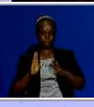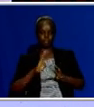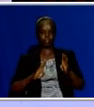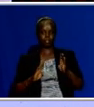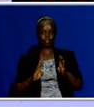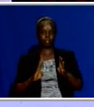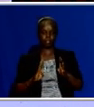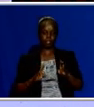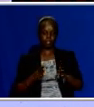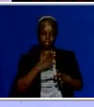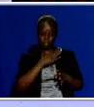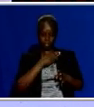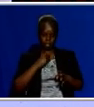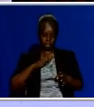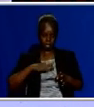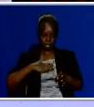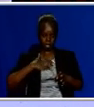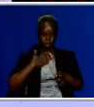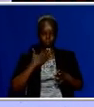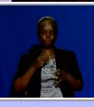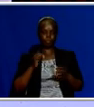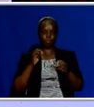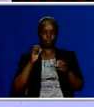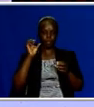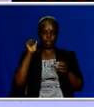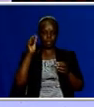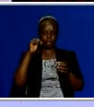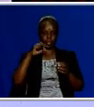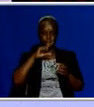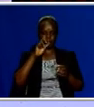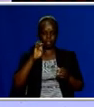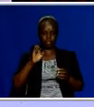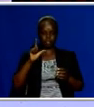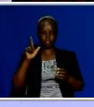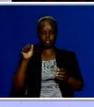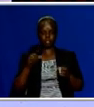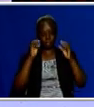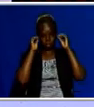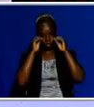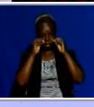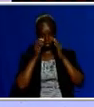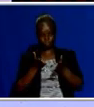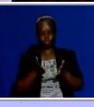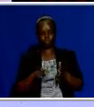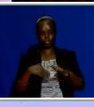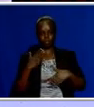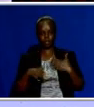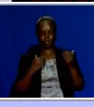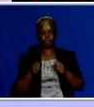and I am teacher Angela, who is teaching you today. I'm happy to be with you today.